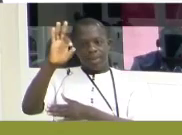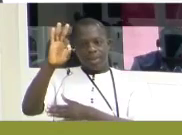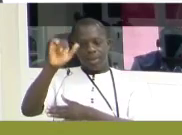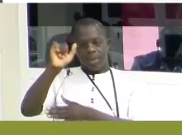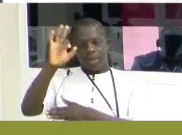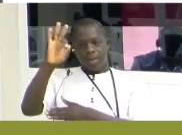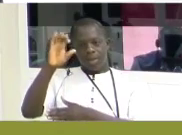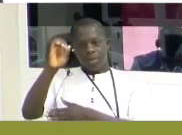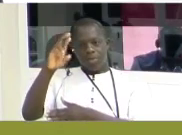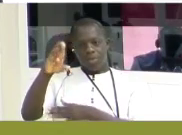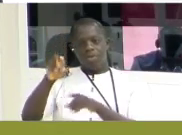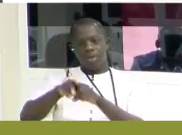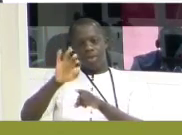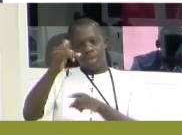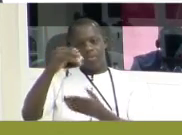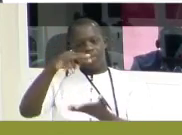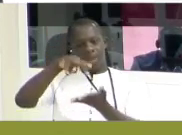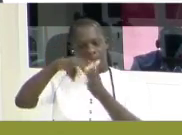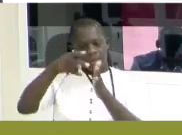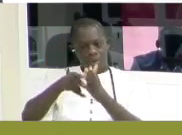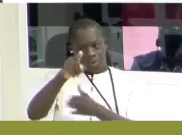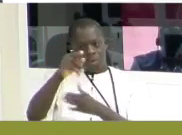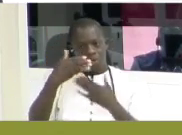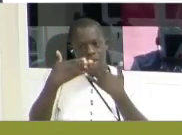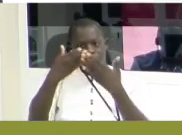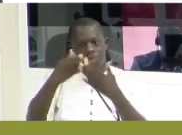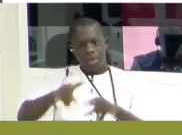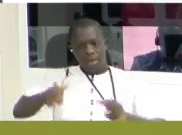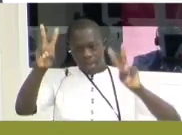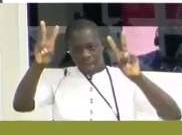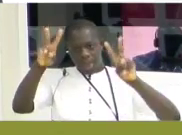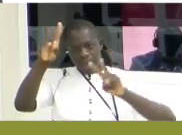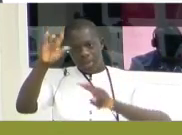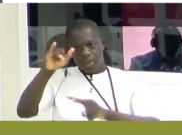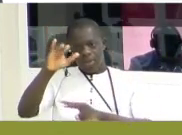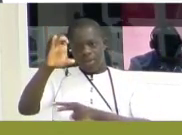Are you telling me that President Jammeh is a dictator? I said yes.